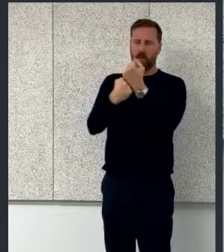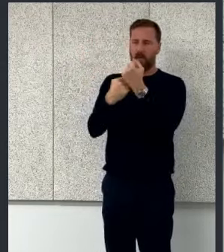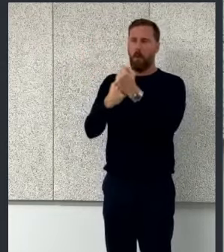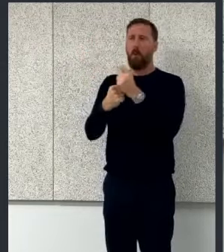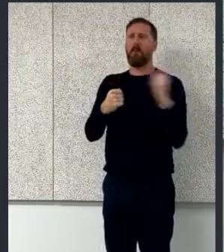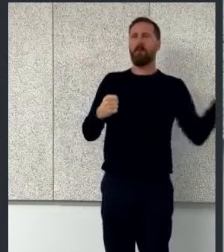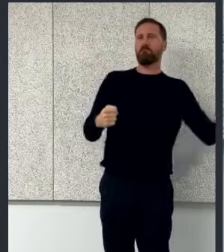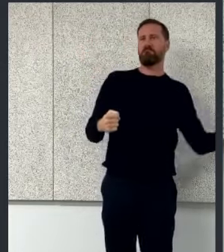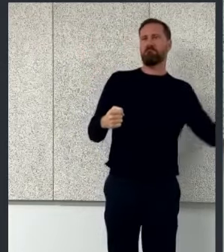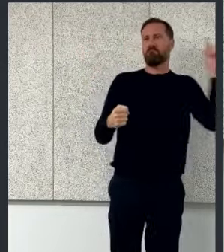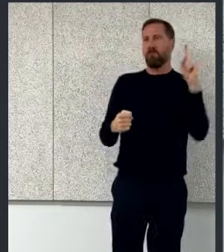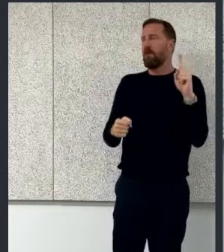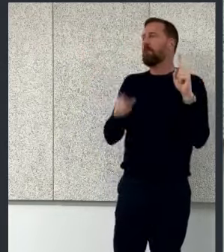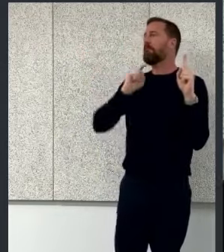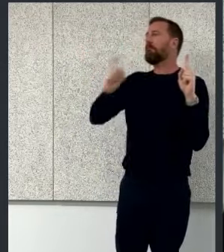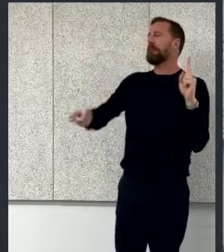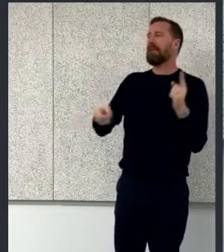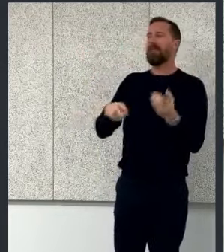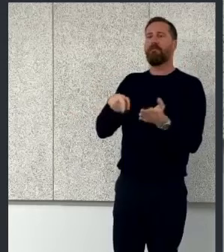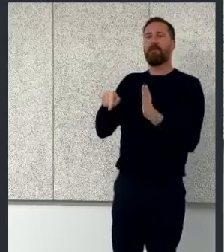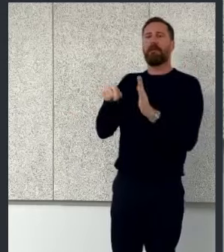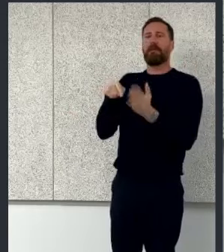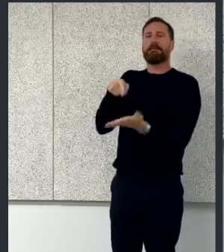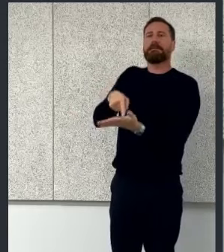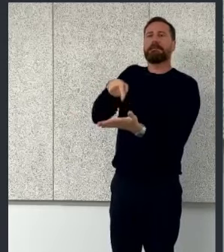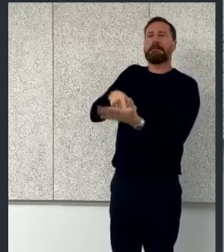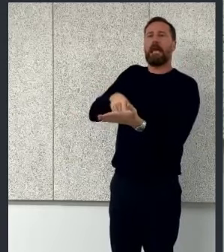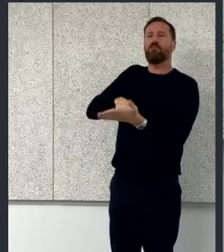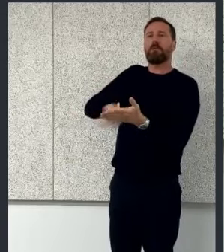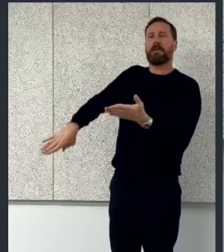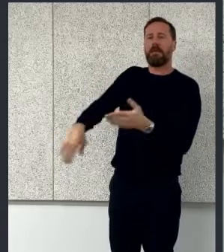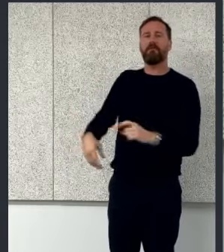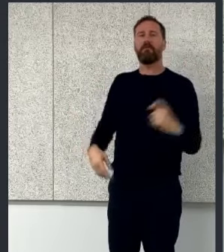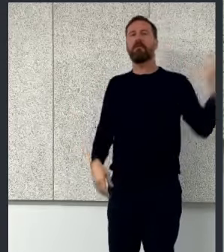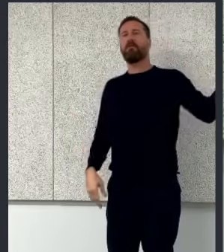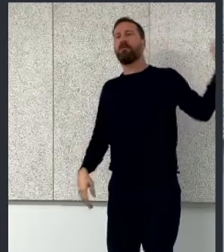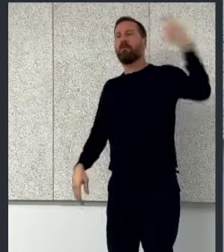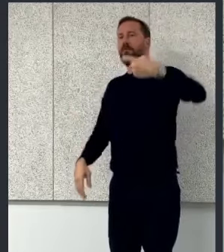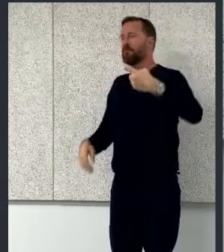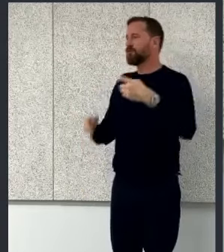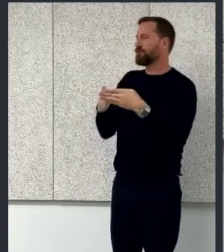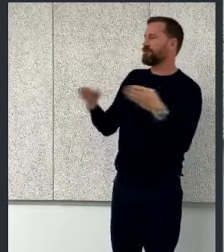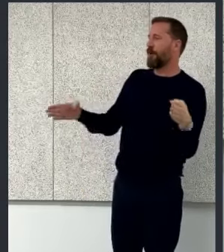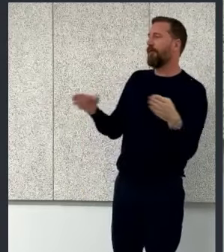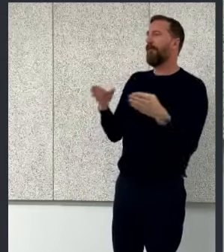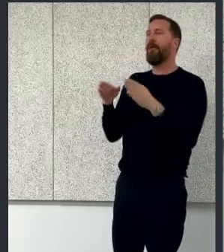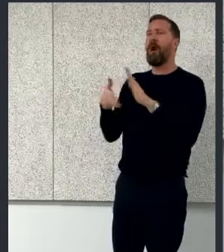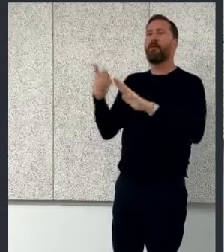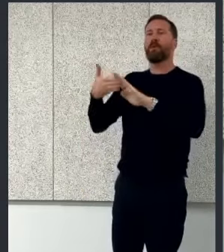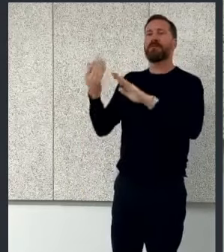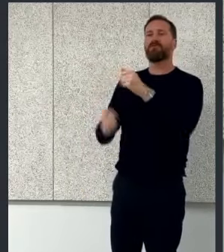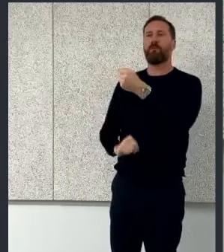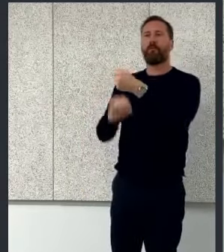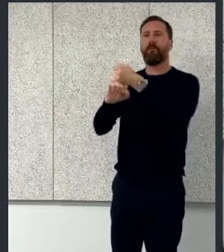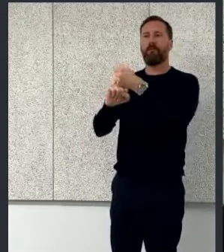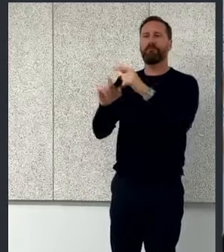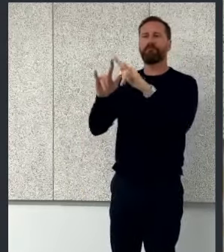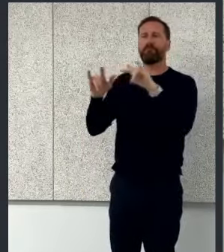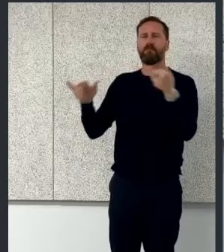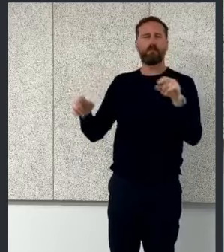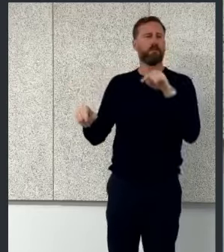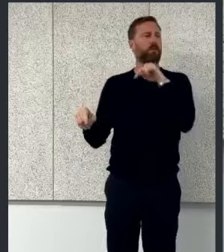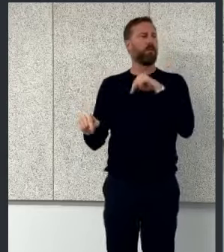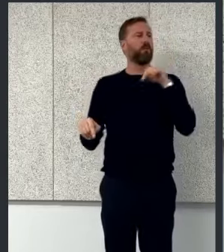in with some debt relief, another funder might be able to come in with some general operating support. And we've worked that very specifically